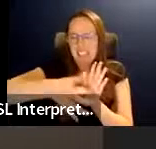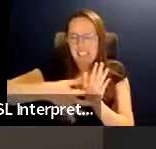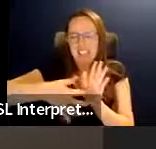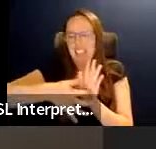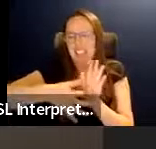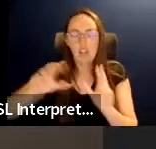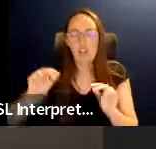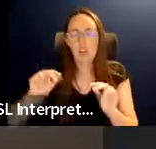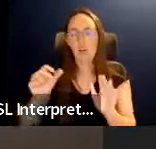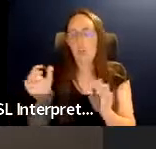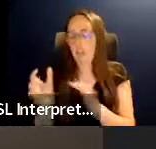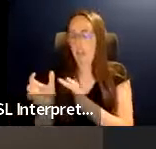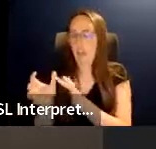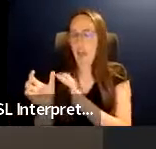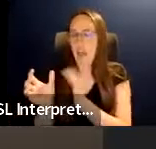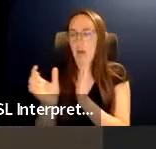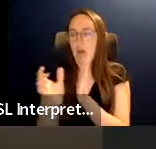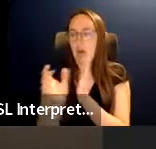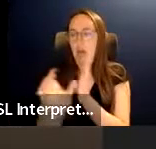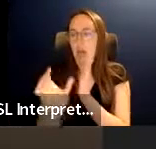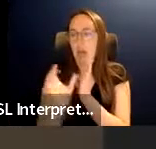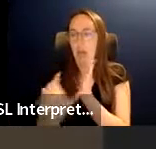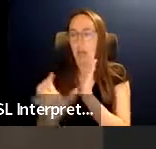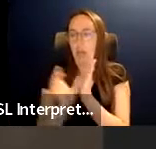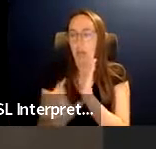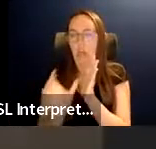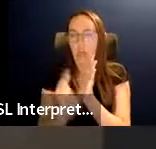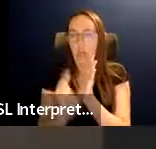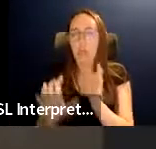flick method seems to work best.